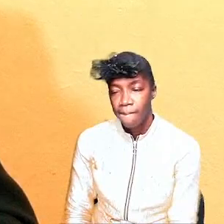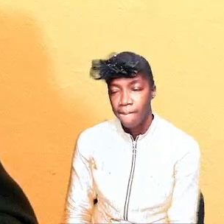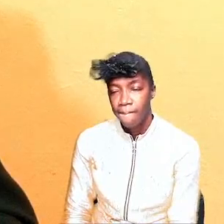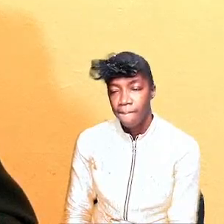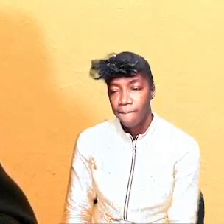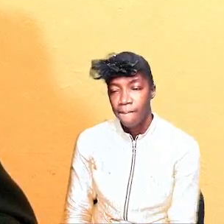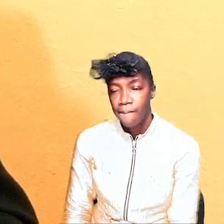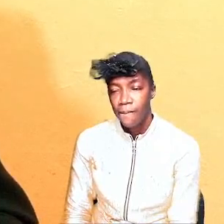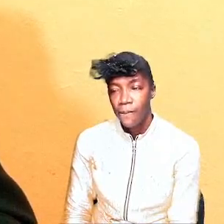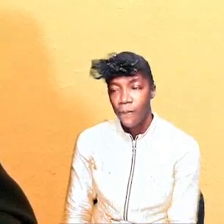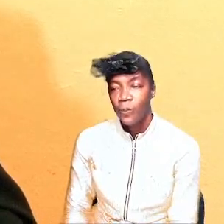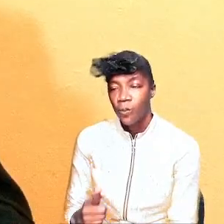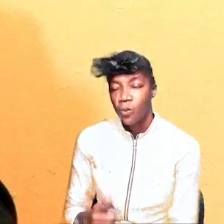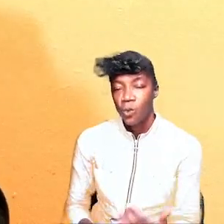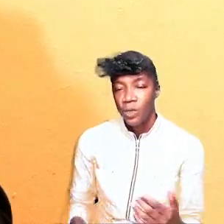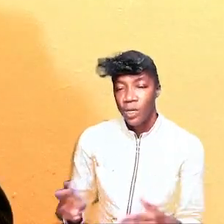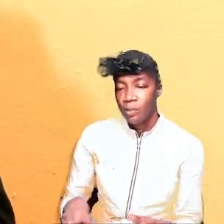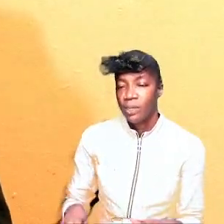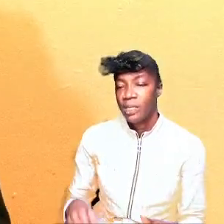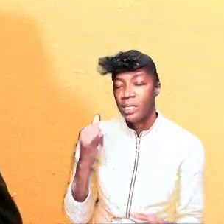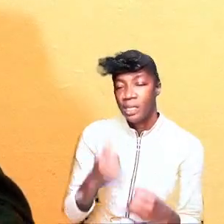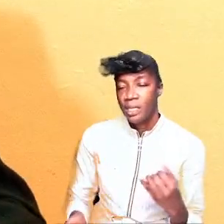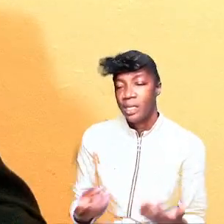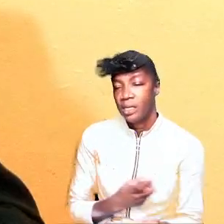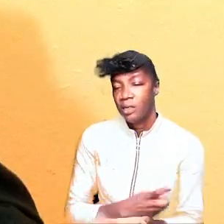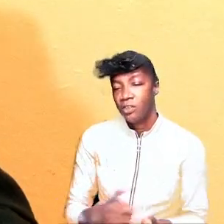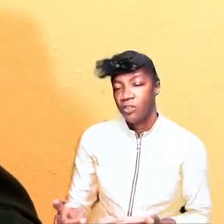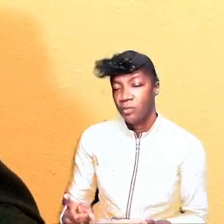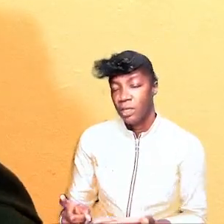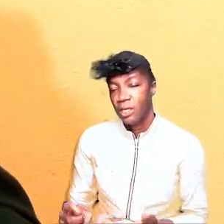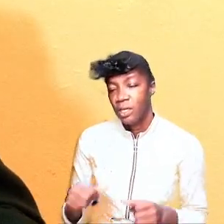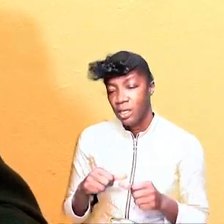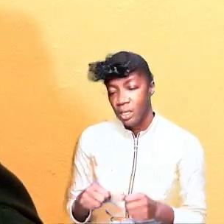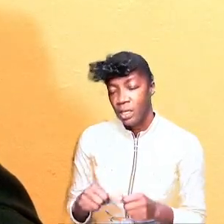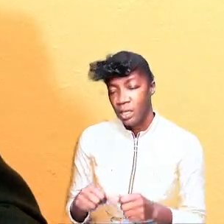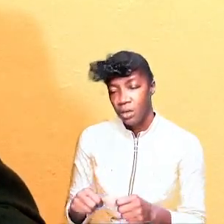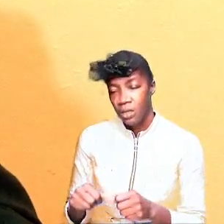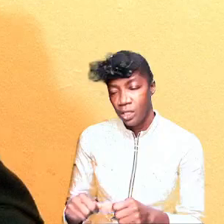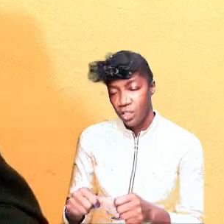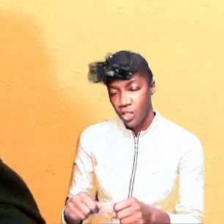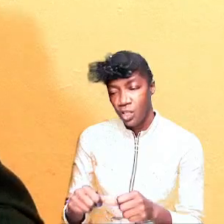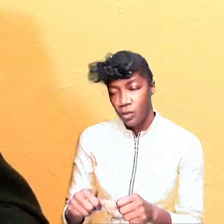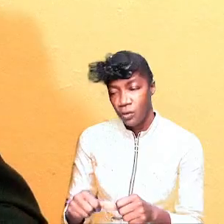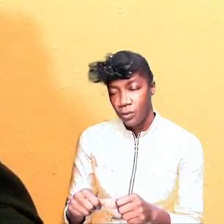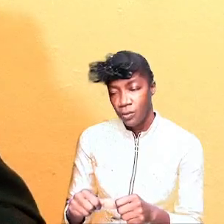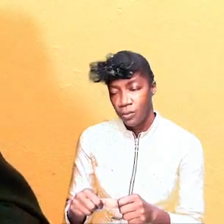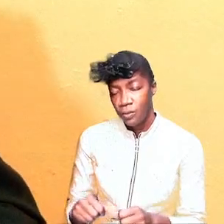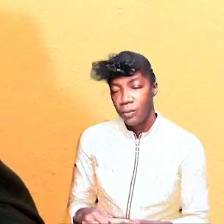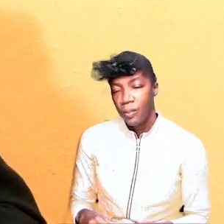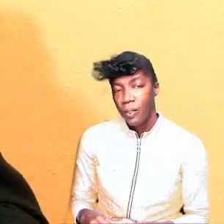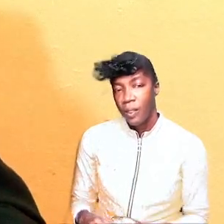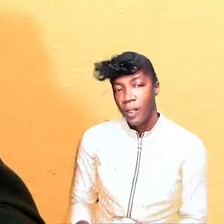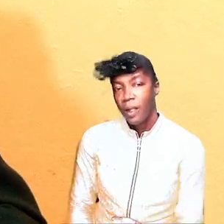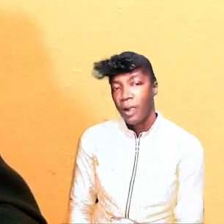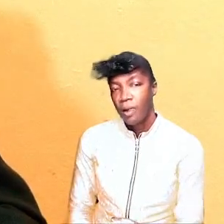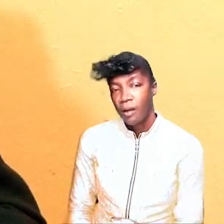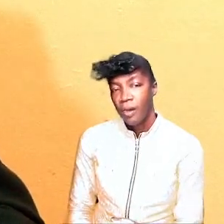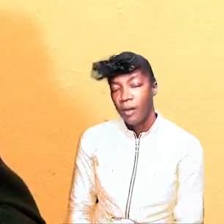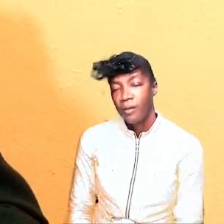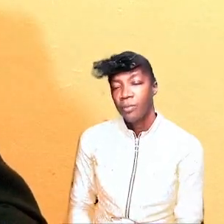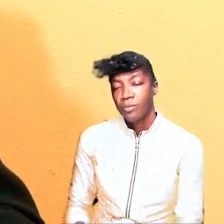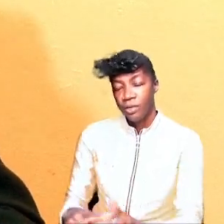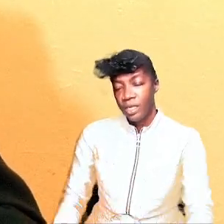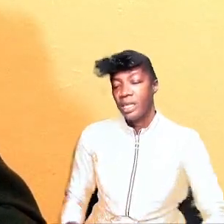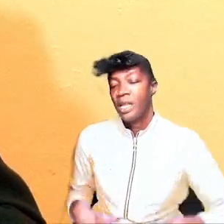What we have gone through last week, so we can have, you know, good continuity as we, you know, present on the life of